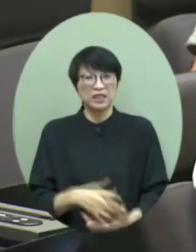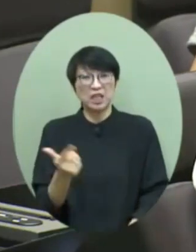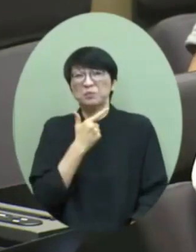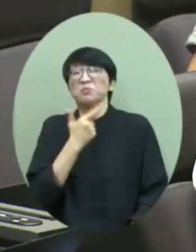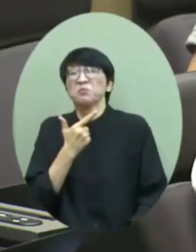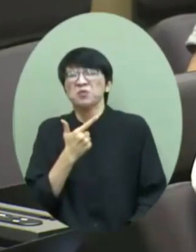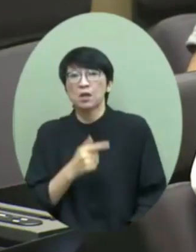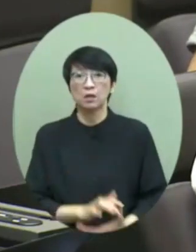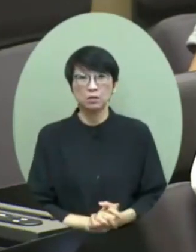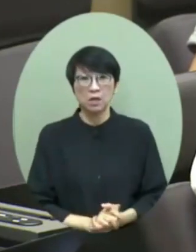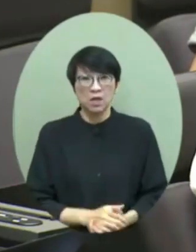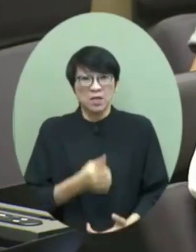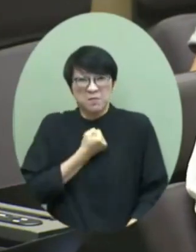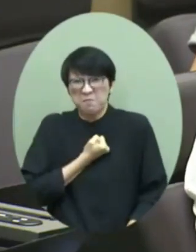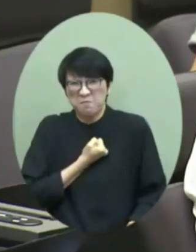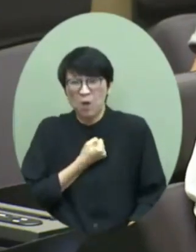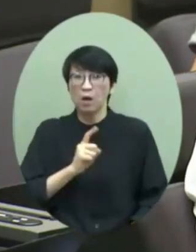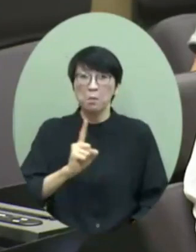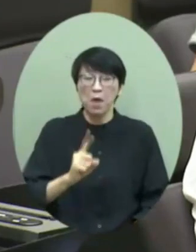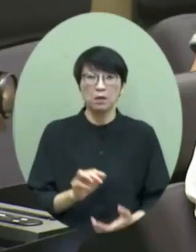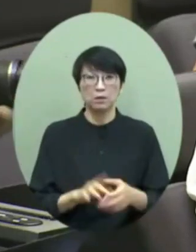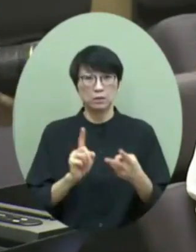that there were people who died at the